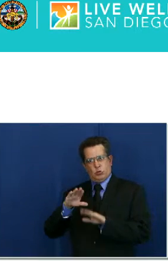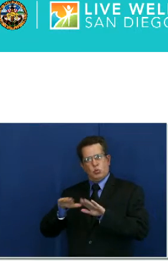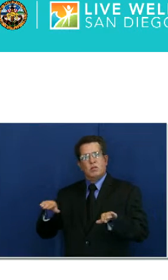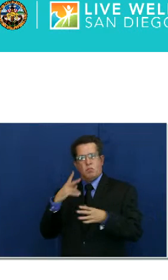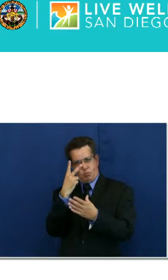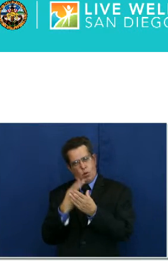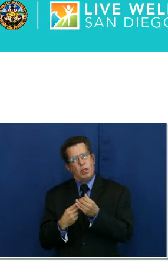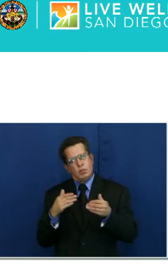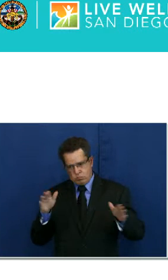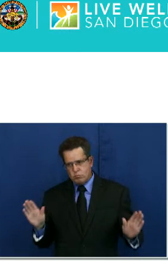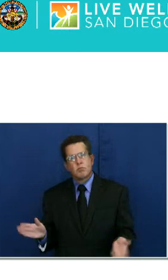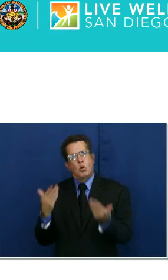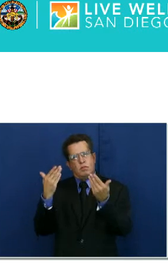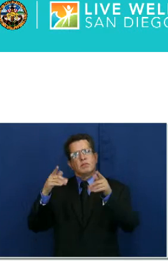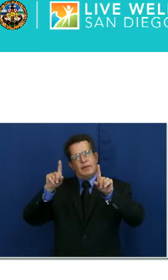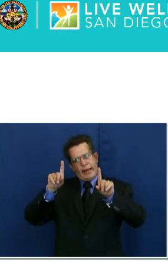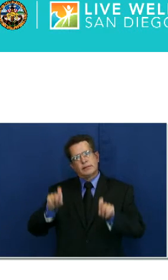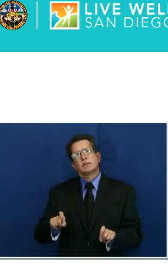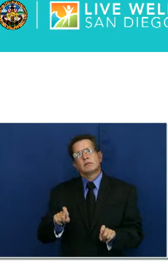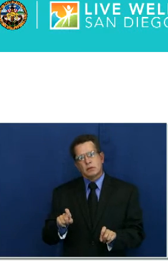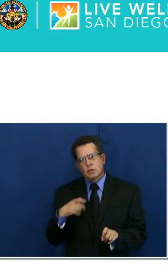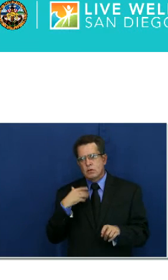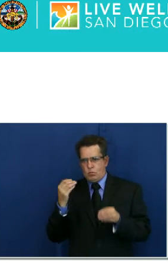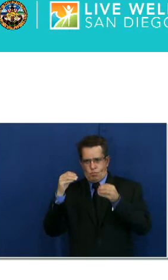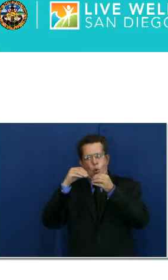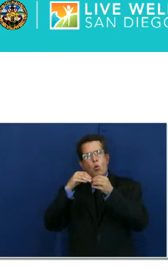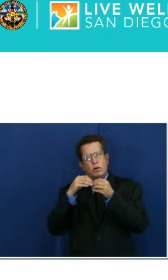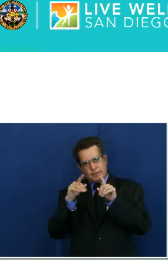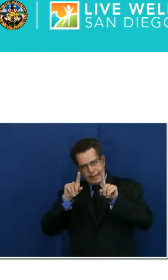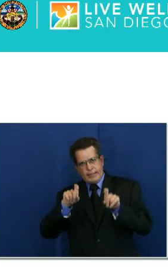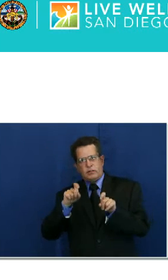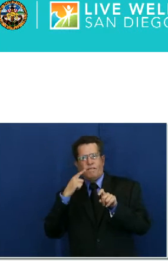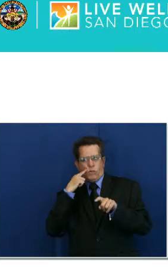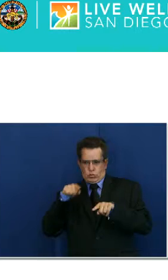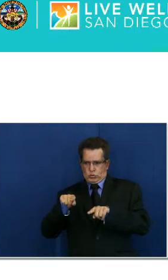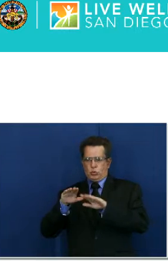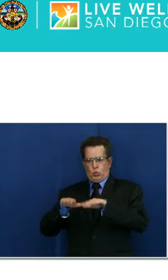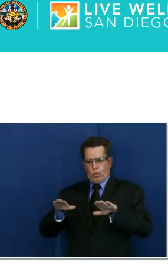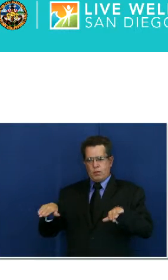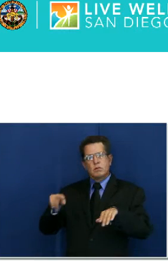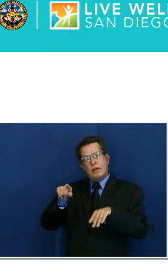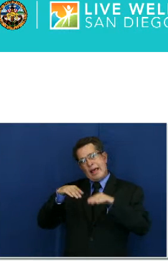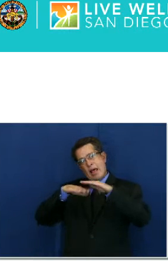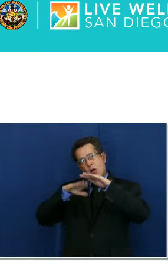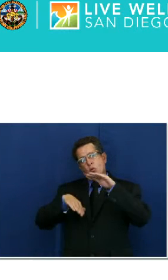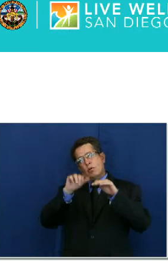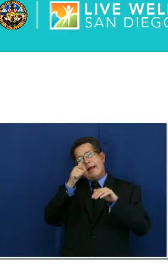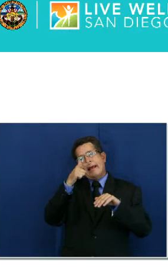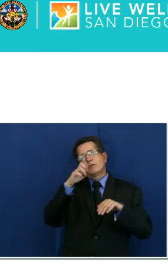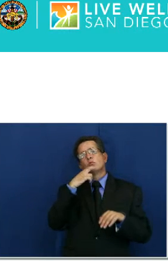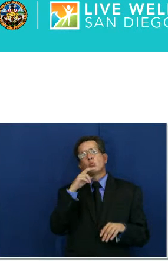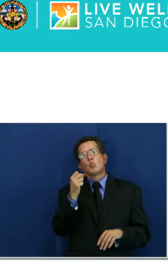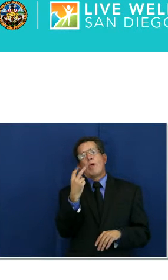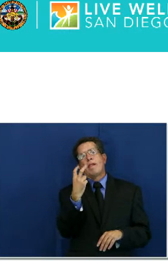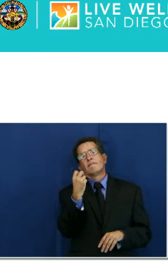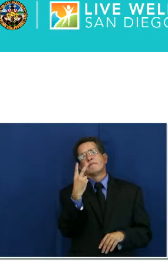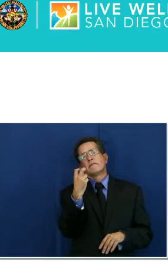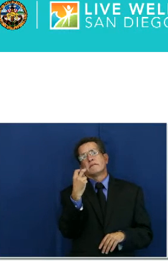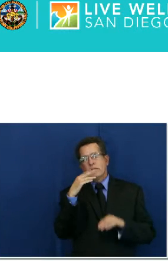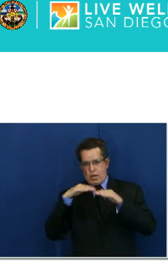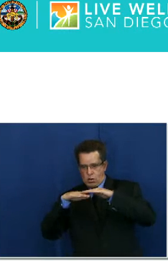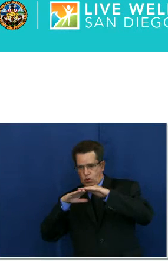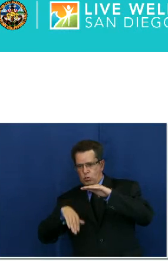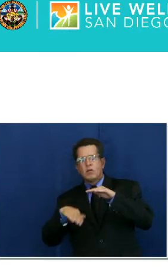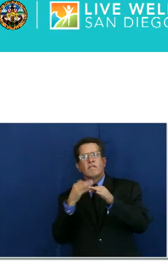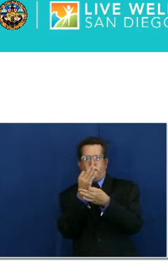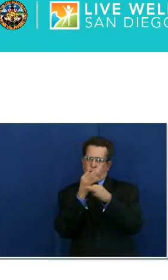COVID test as well. In our efforts to expand additional testing sites where school-age children under the age of 12 can get a